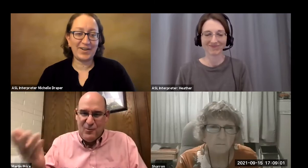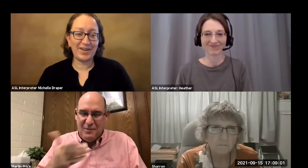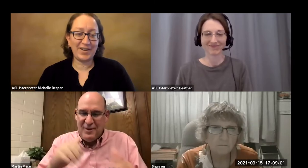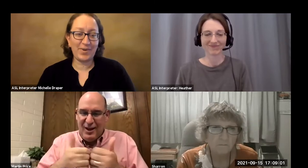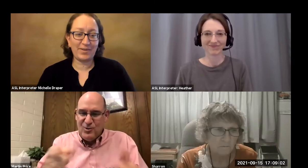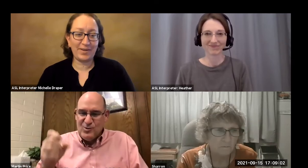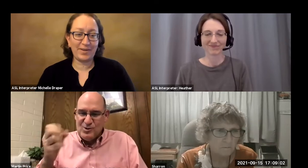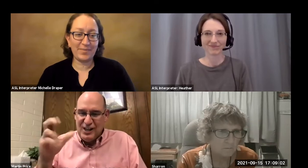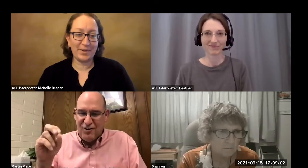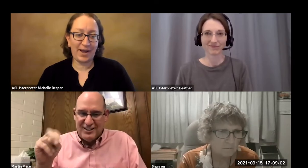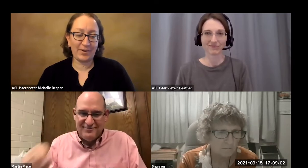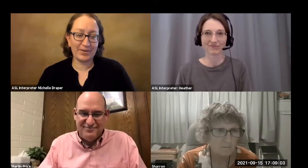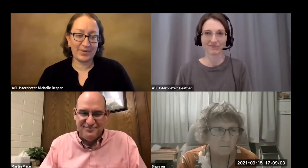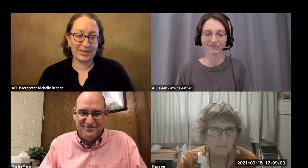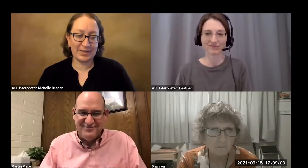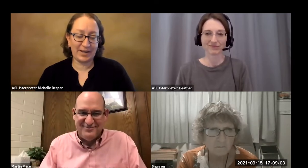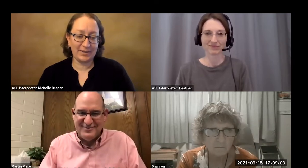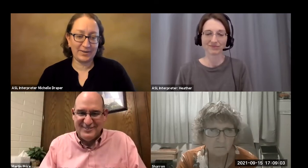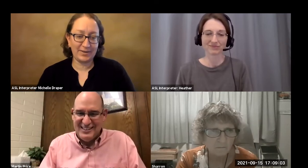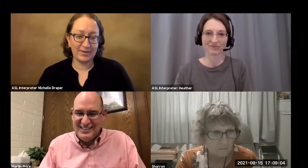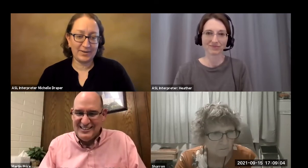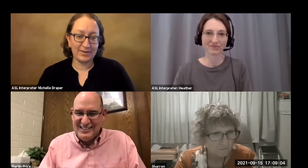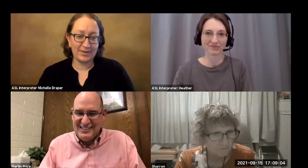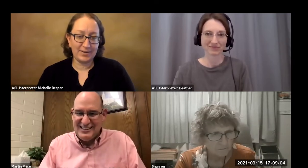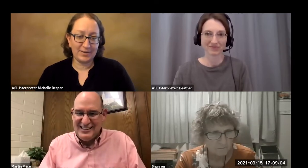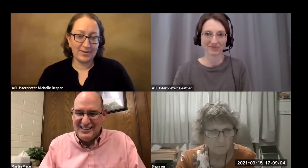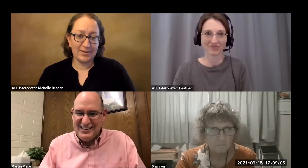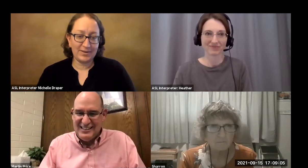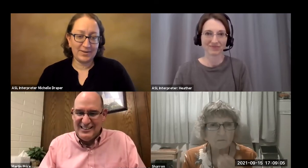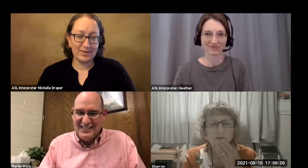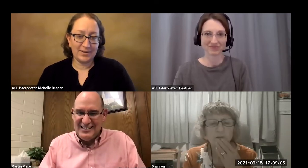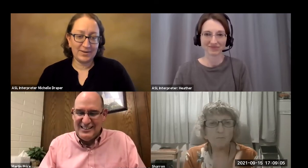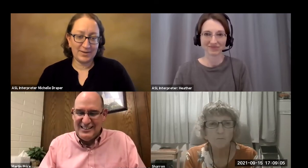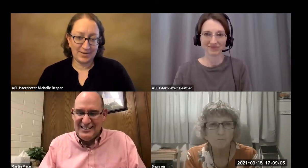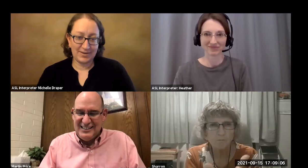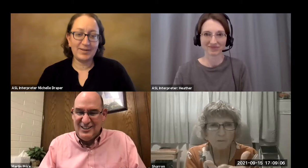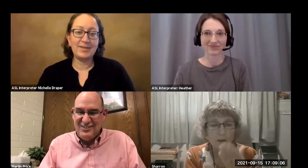Hi, Sharon. Welcome. How are you doing today?